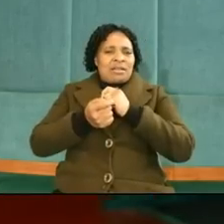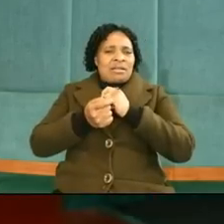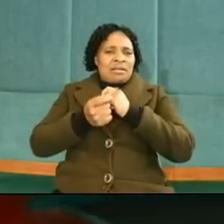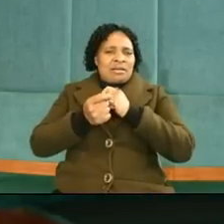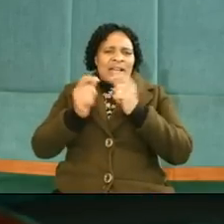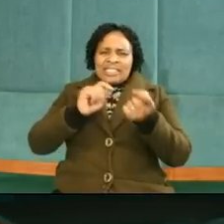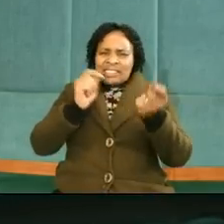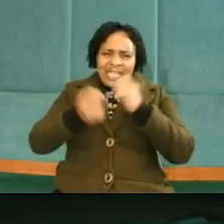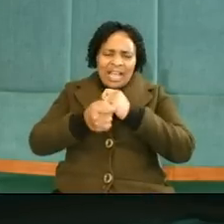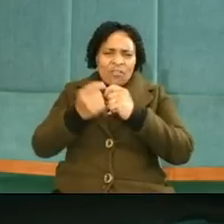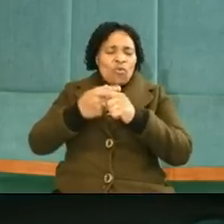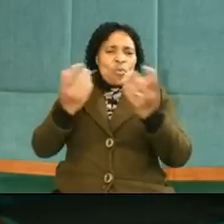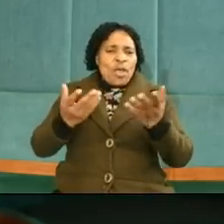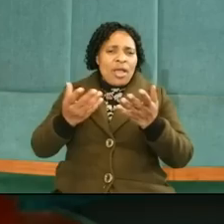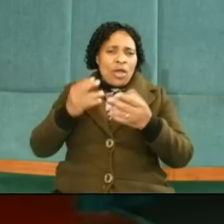turn from your